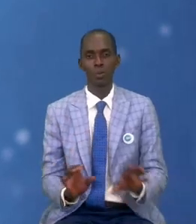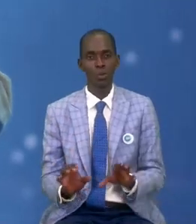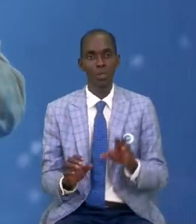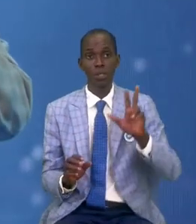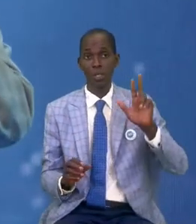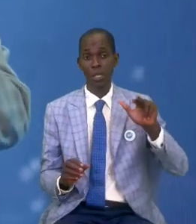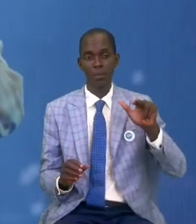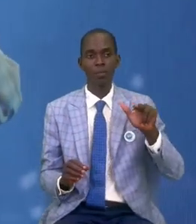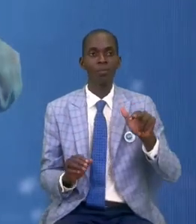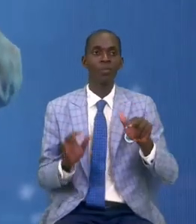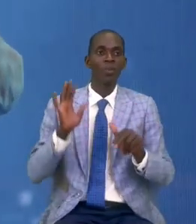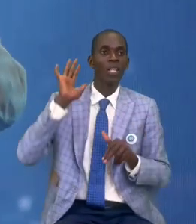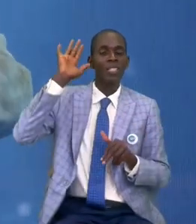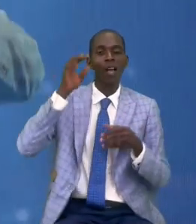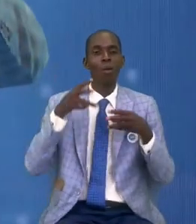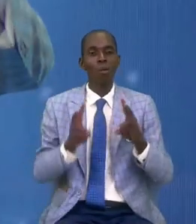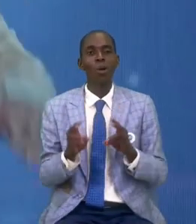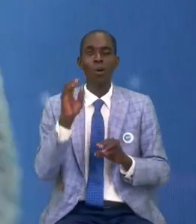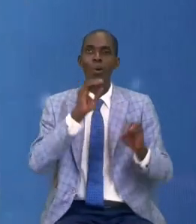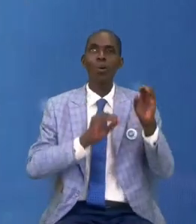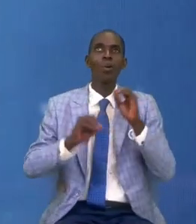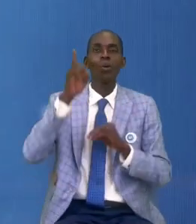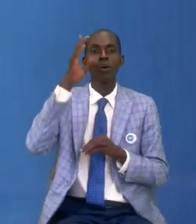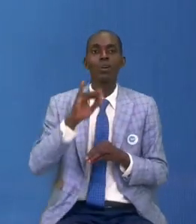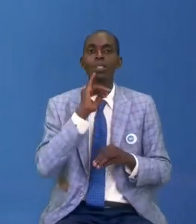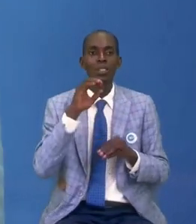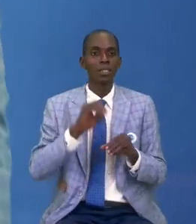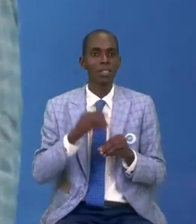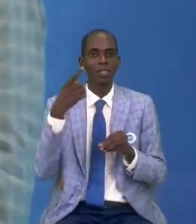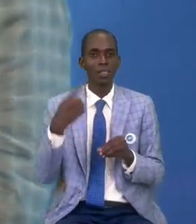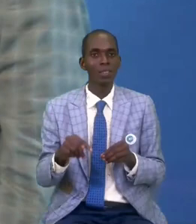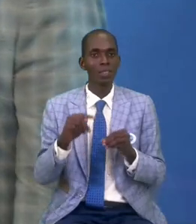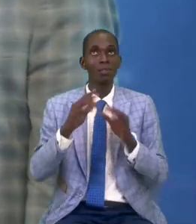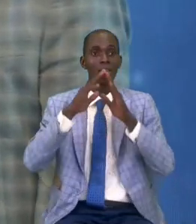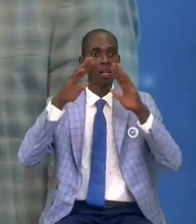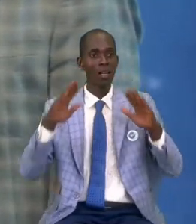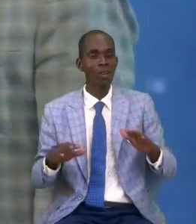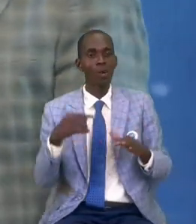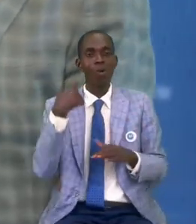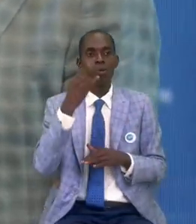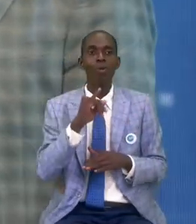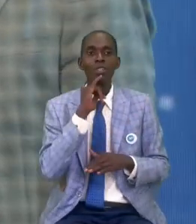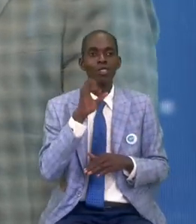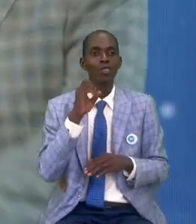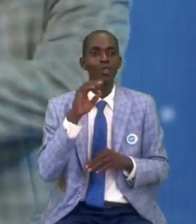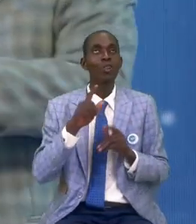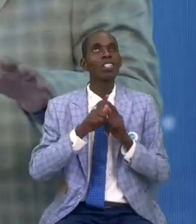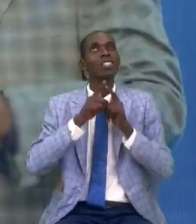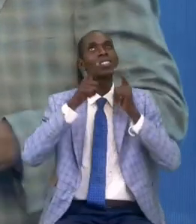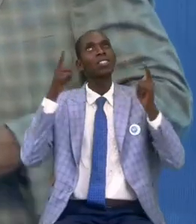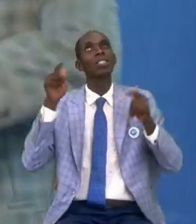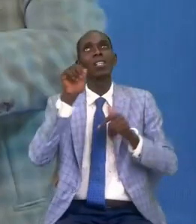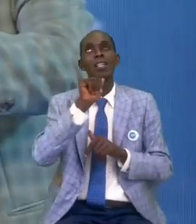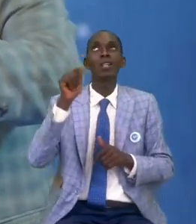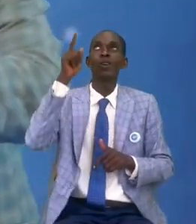is so great a God as our God? He's so great, and there is no problem